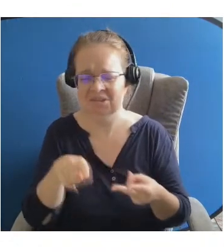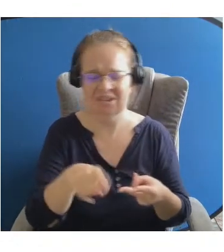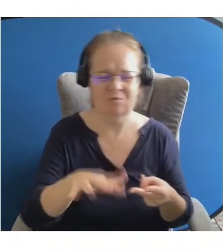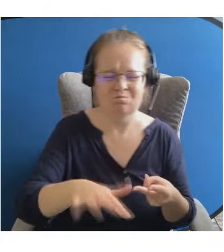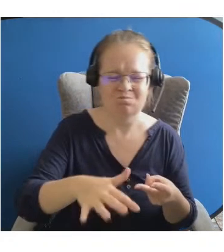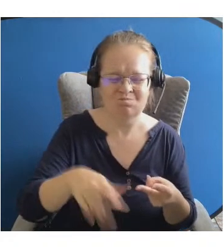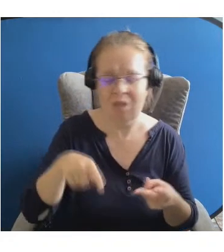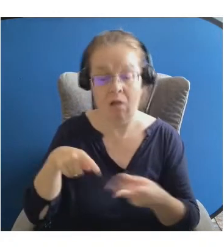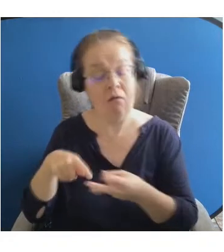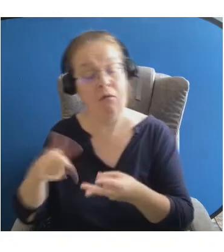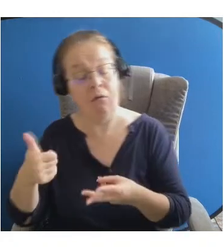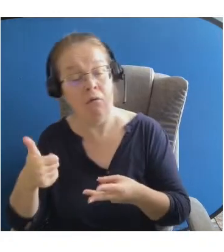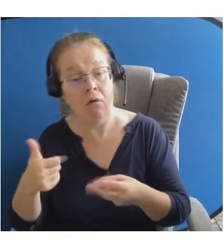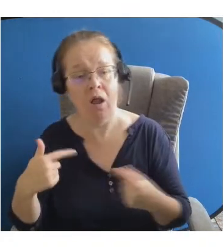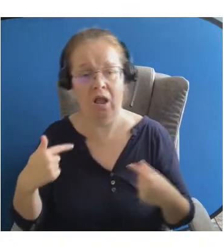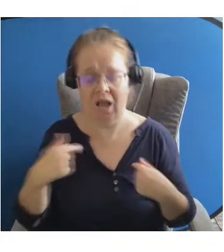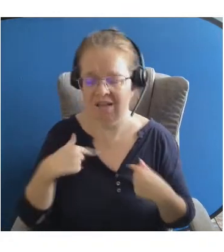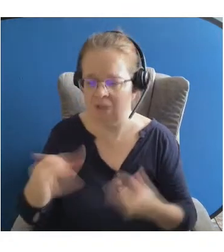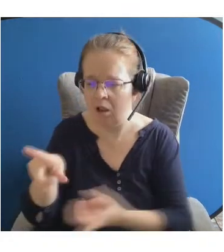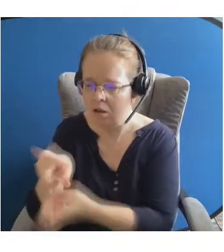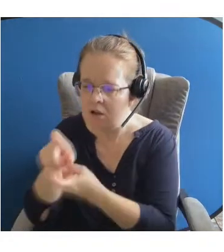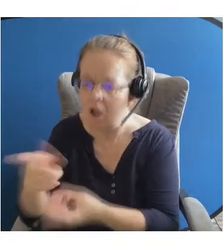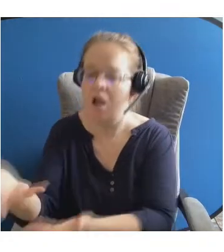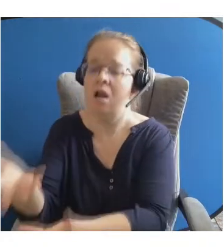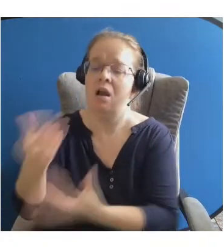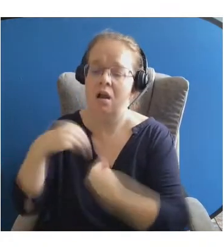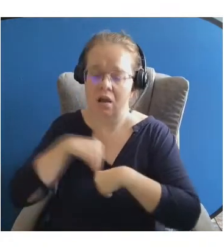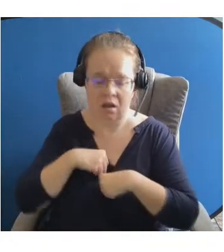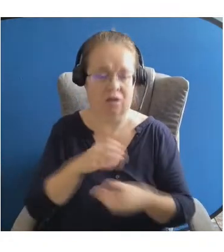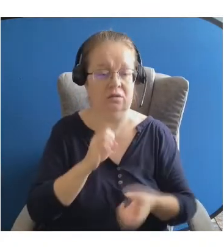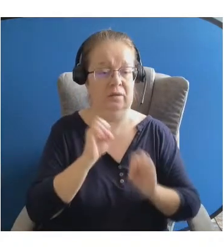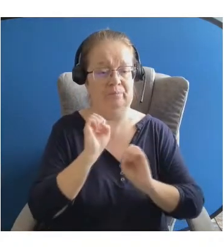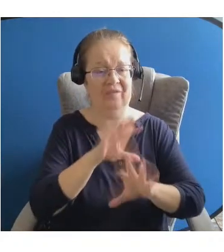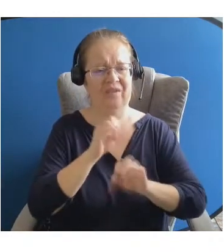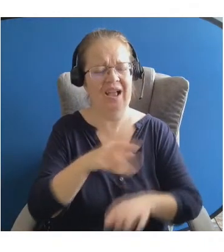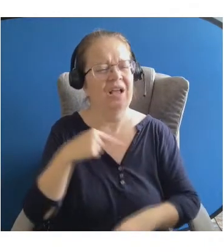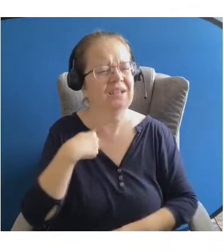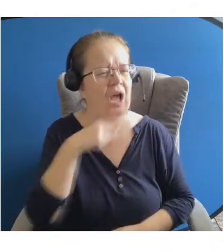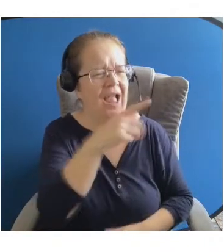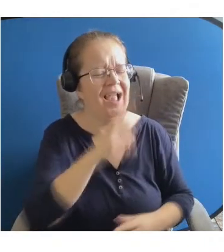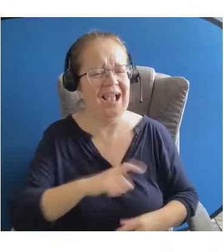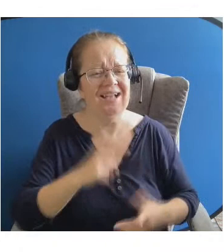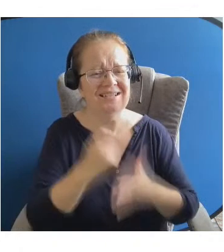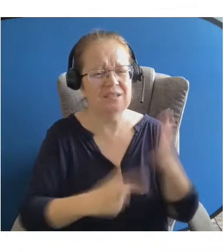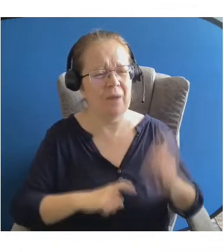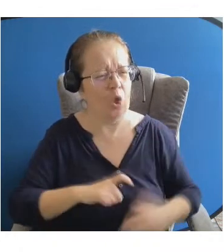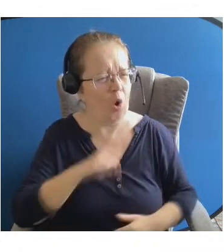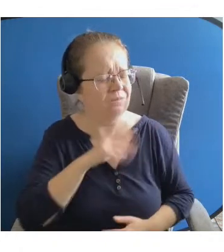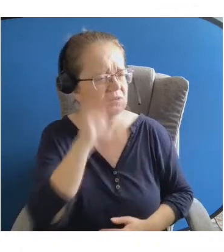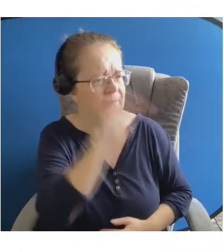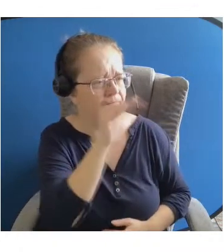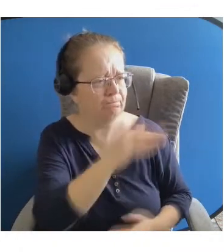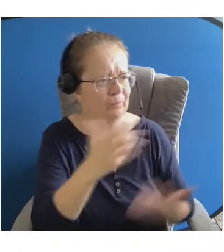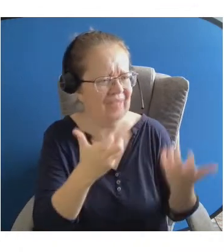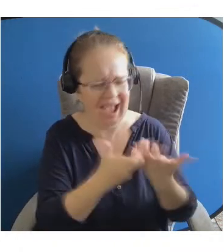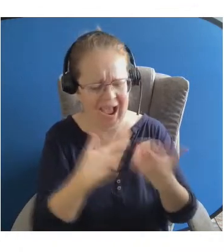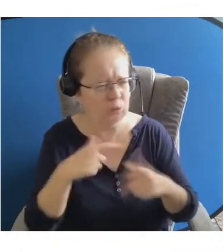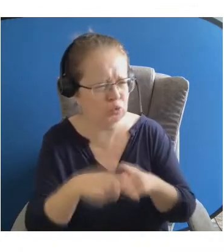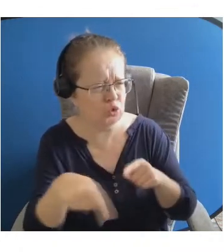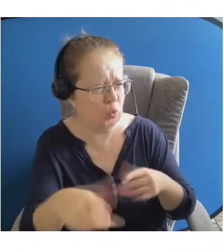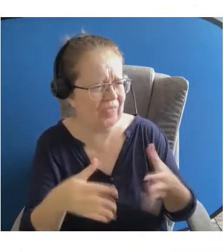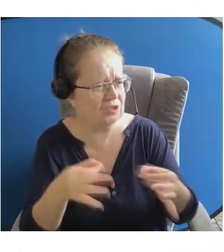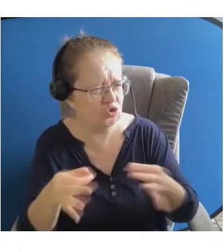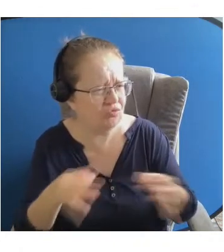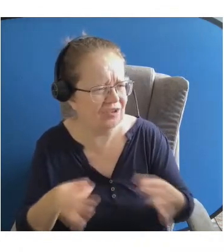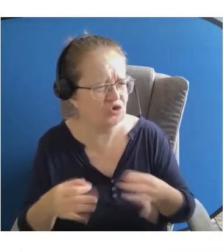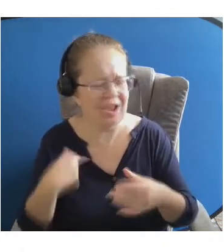take, and that we've also been able to take back to Disability Confident and find out then, as I said earlier, about from other businesses, how did you do this? So